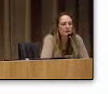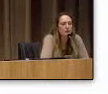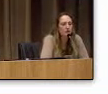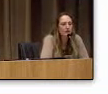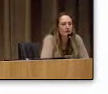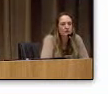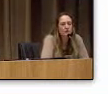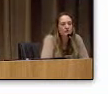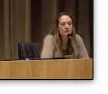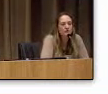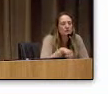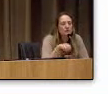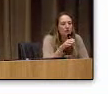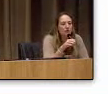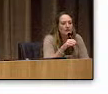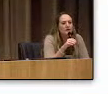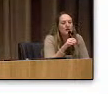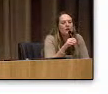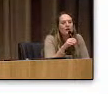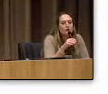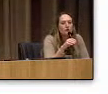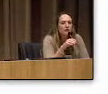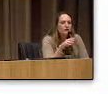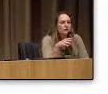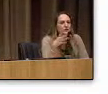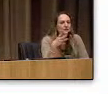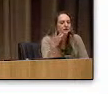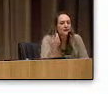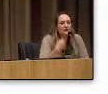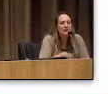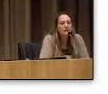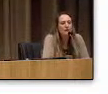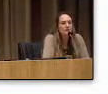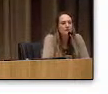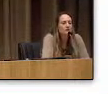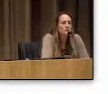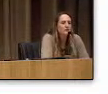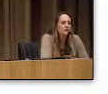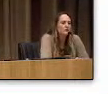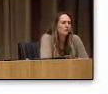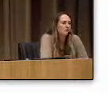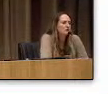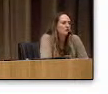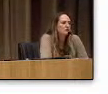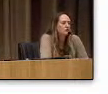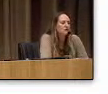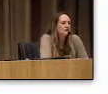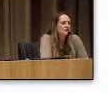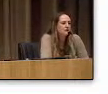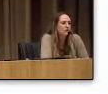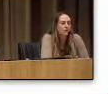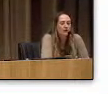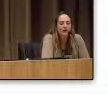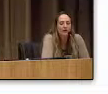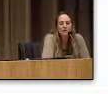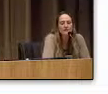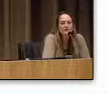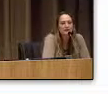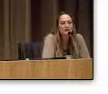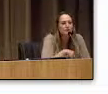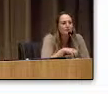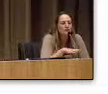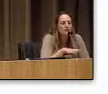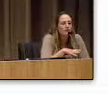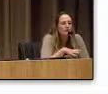So this contact with the pharmacy was very important, including the stocks, what we had to adjust in our